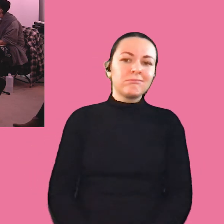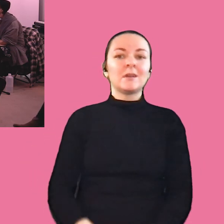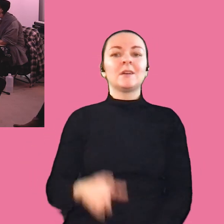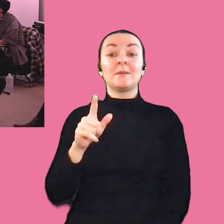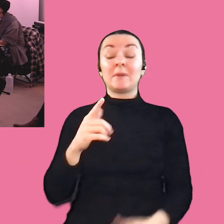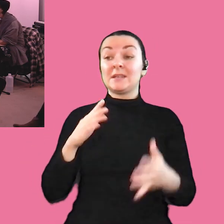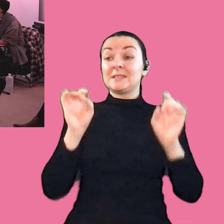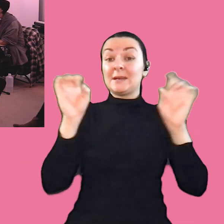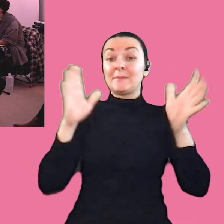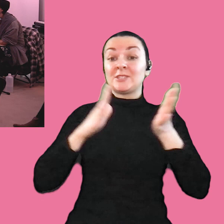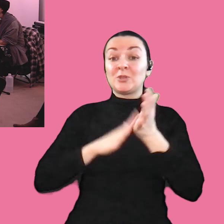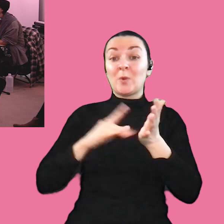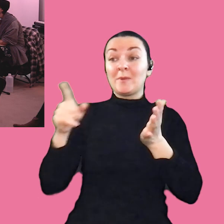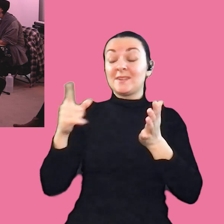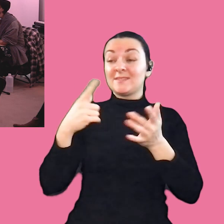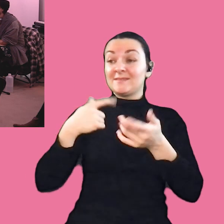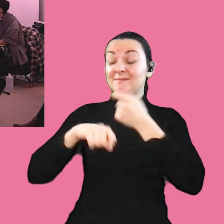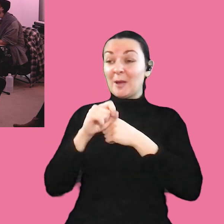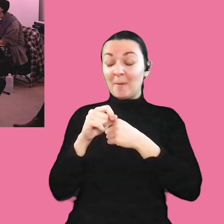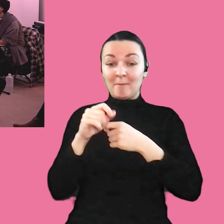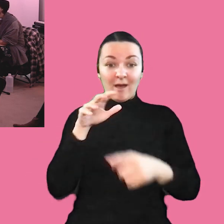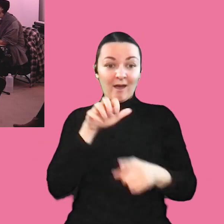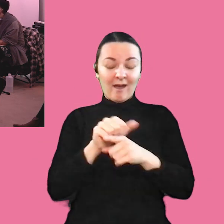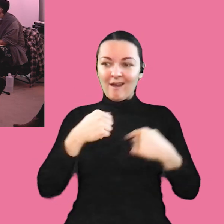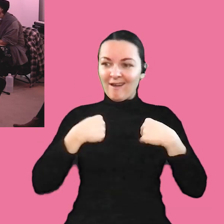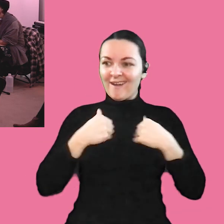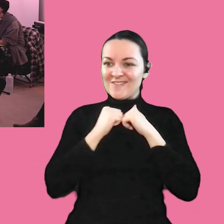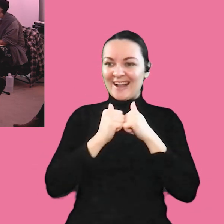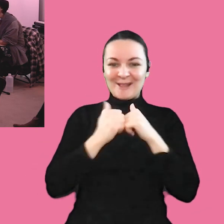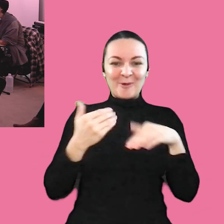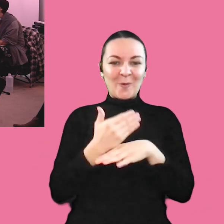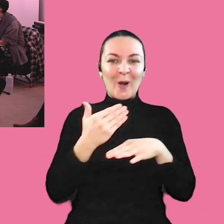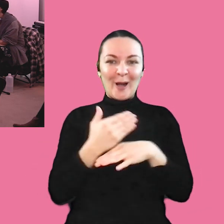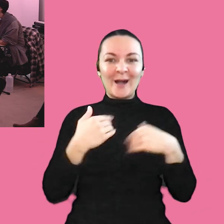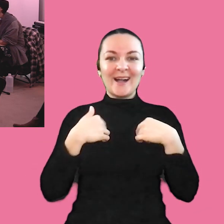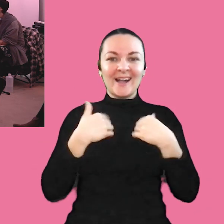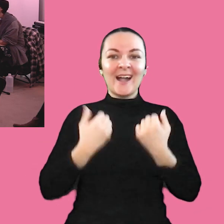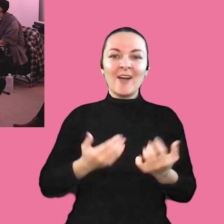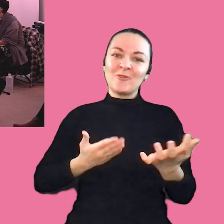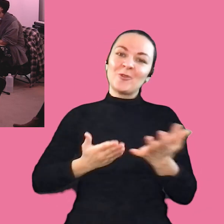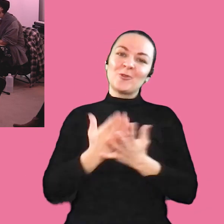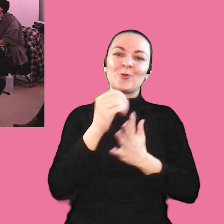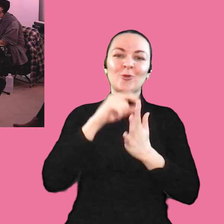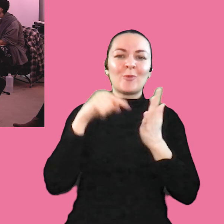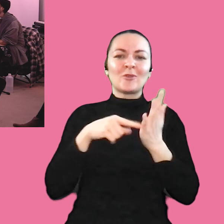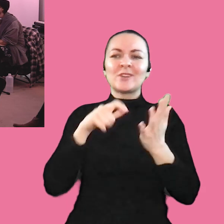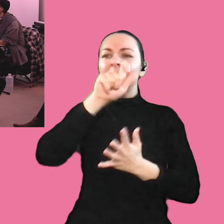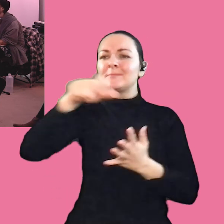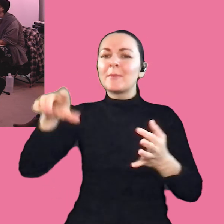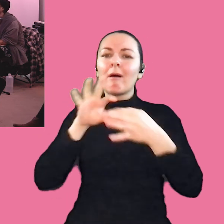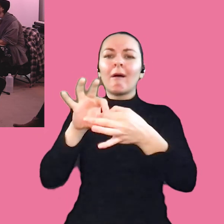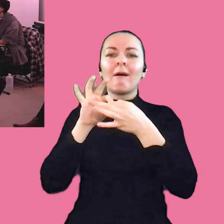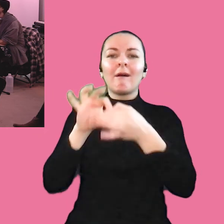the magic moment for me was that they were able to see that was valuable. And I think that, that maybe throughout this project, connecting to